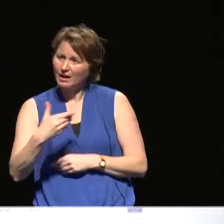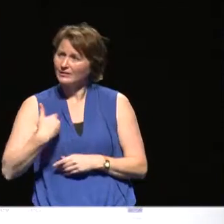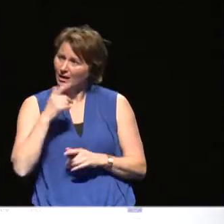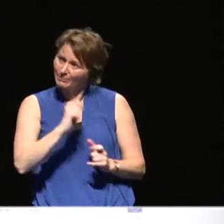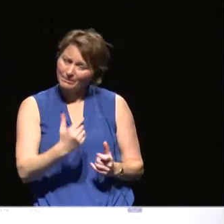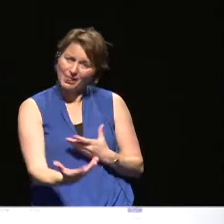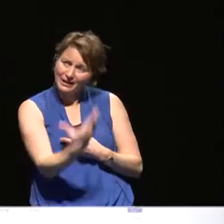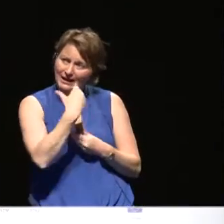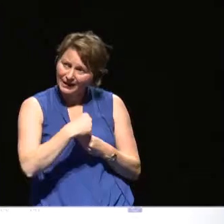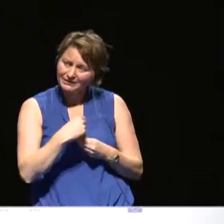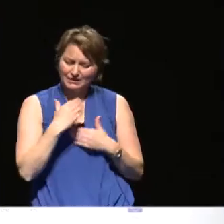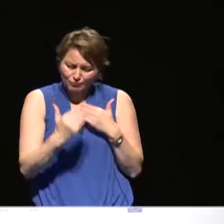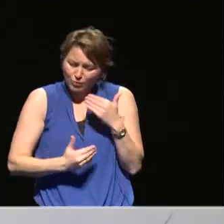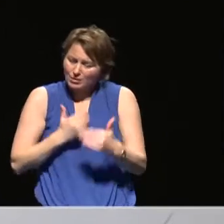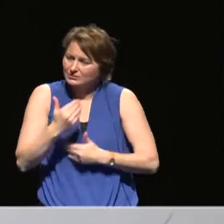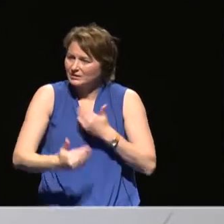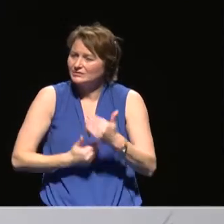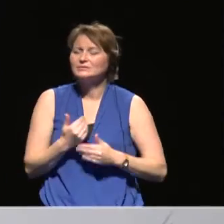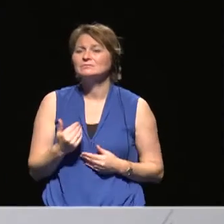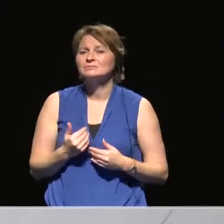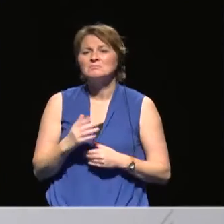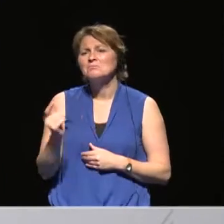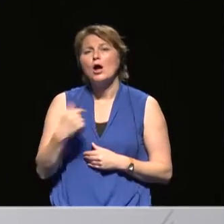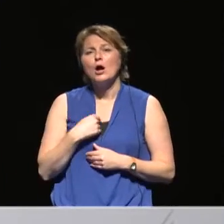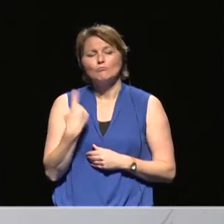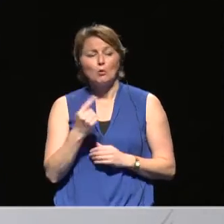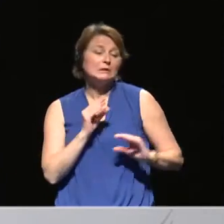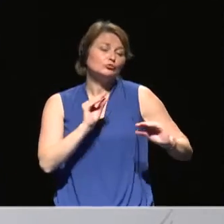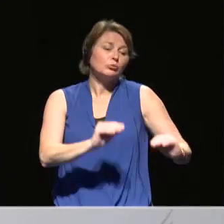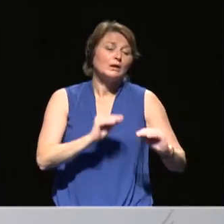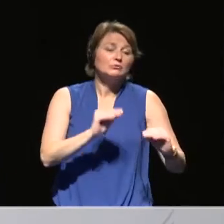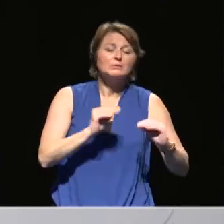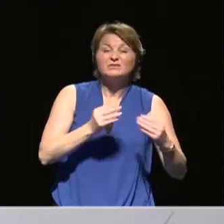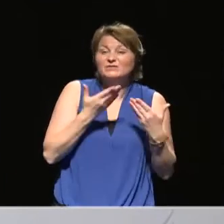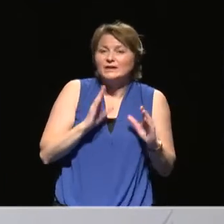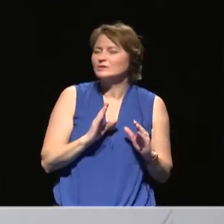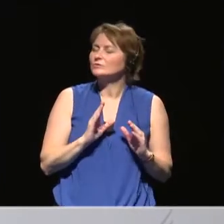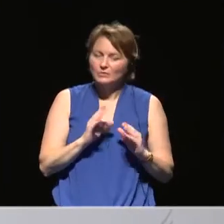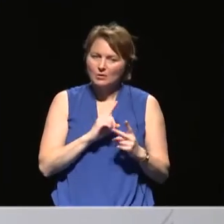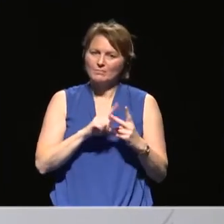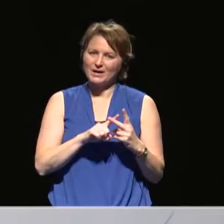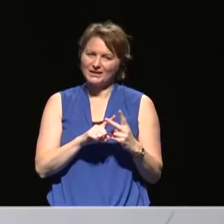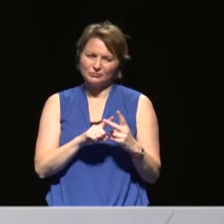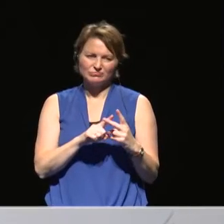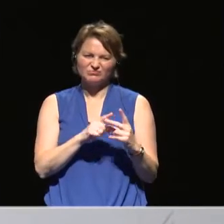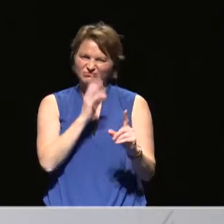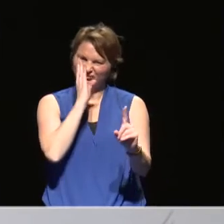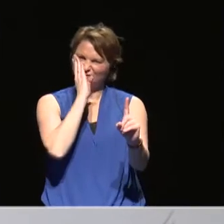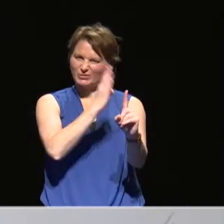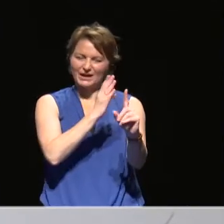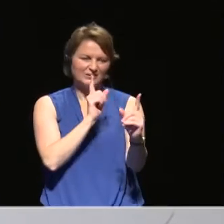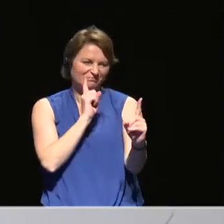participate in all of these processes through not only training, but also contact just directly with people